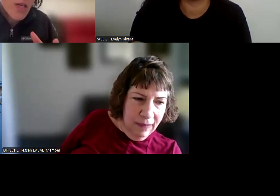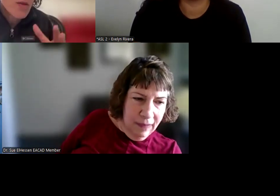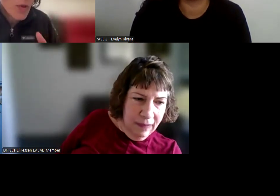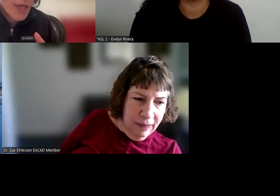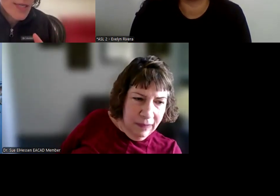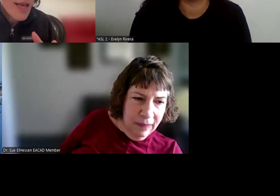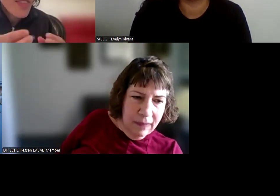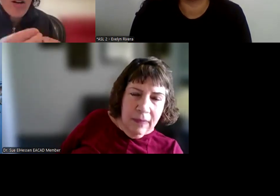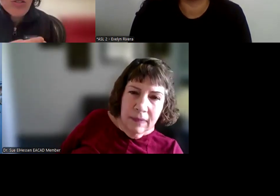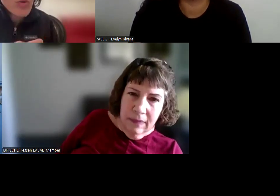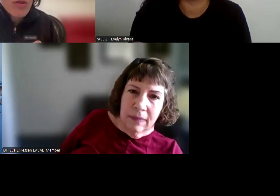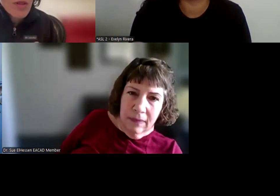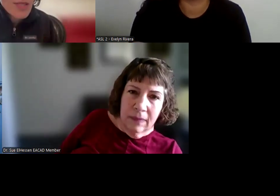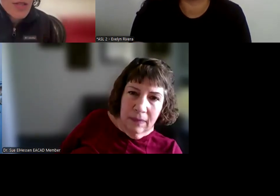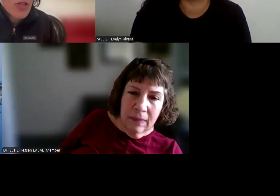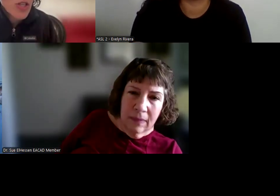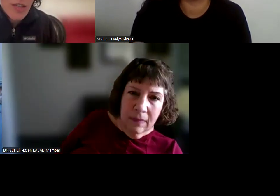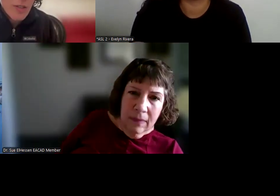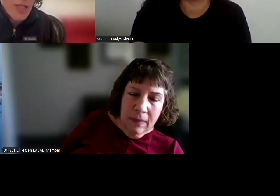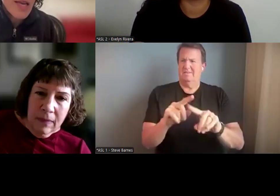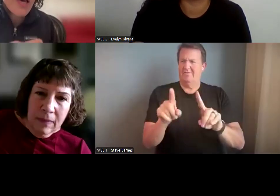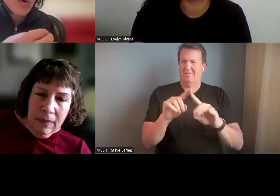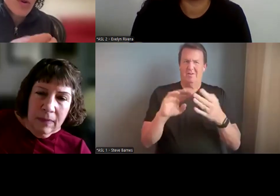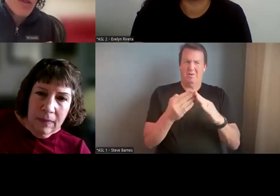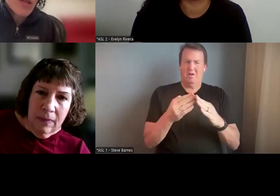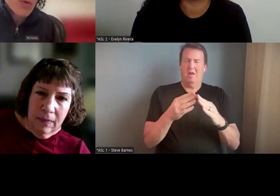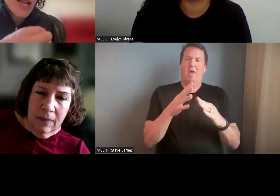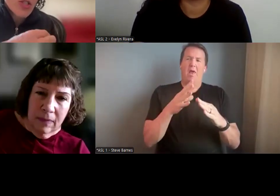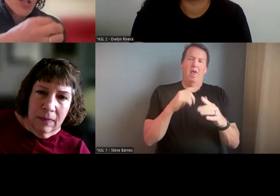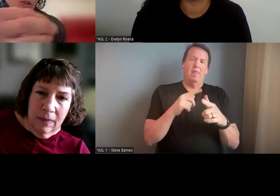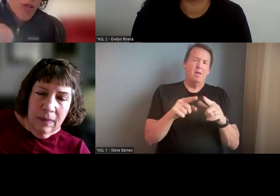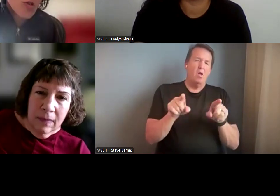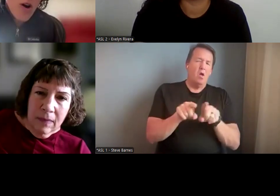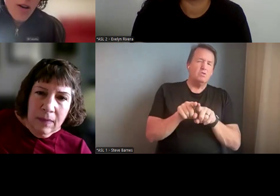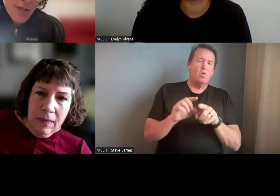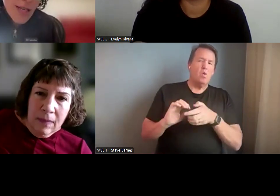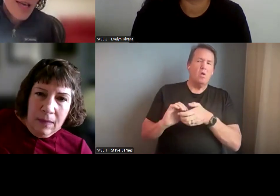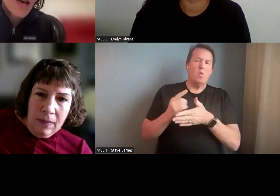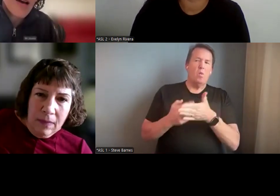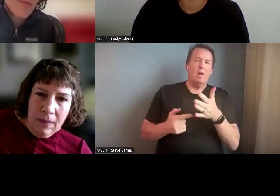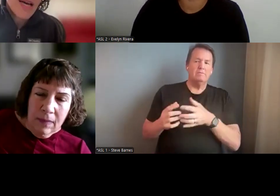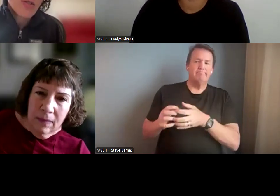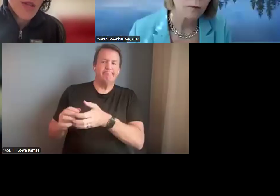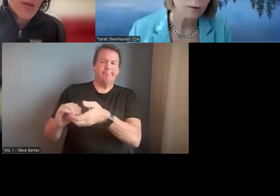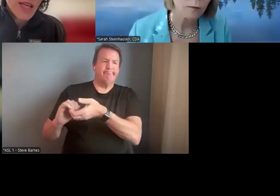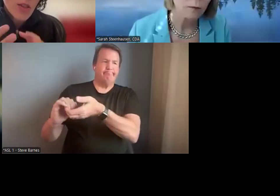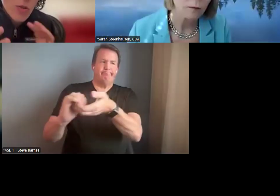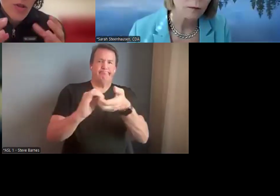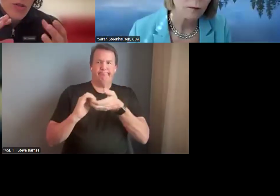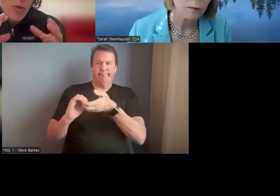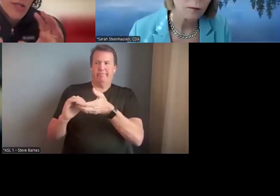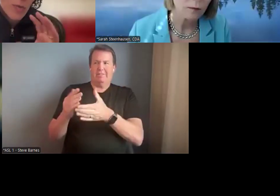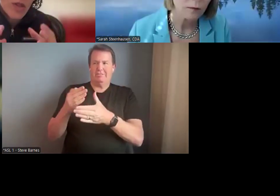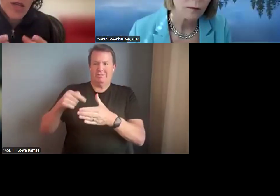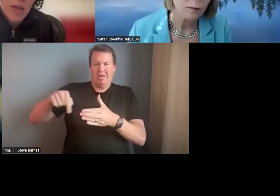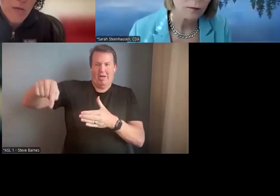of communities. And then also, what are the things that are shared, and what are the things that we can actually learn across. And so that, I think those are the